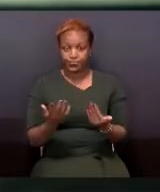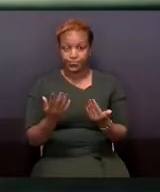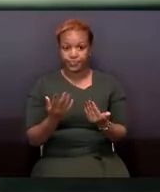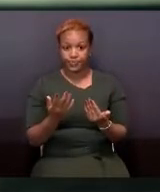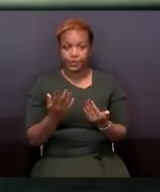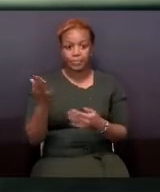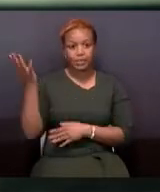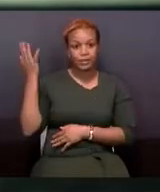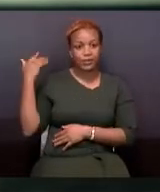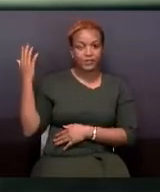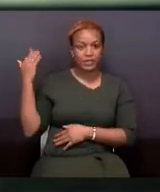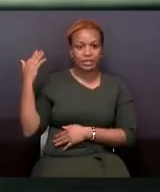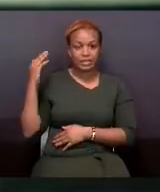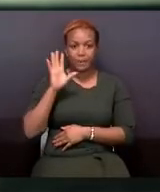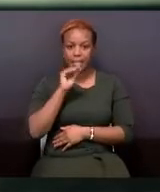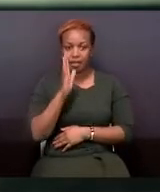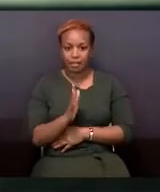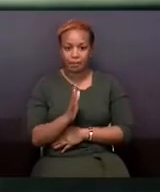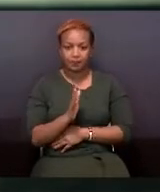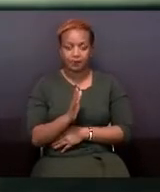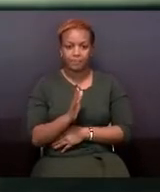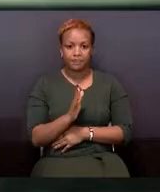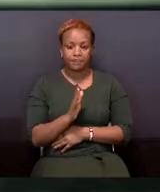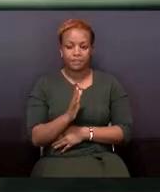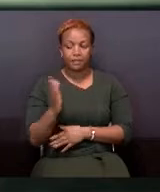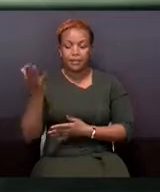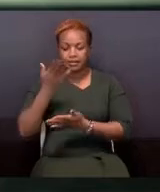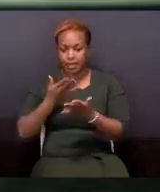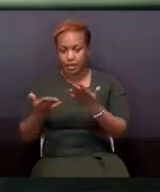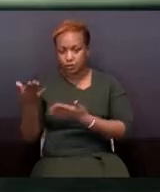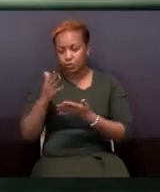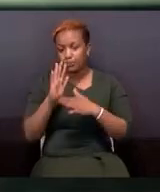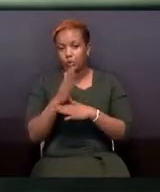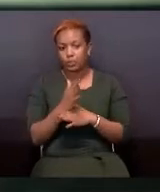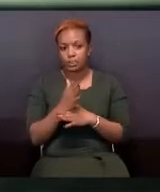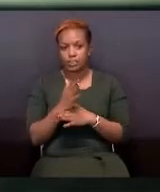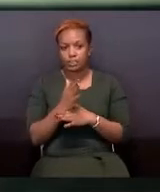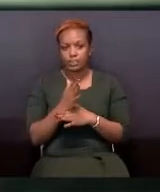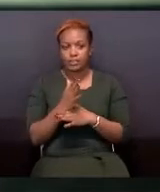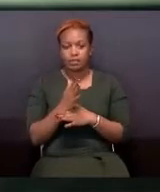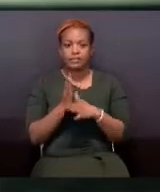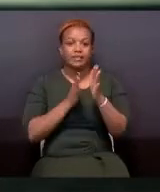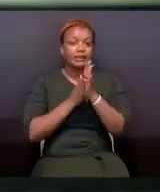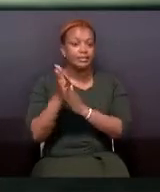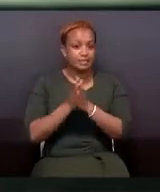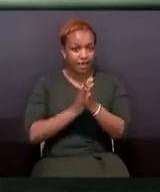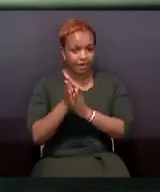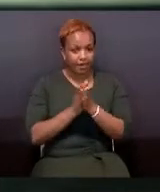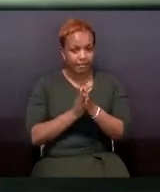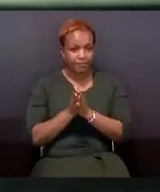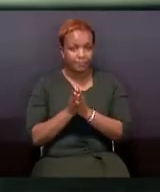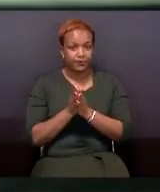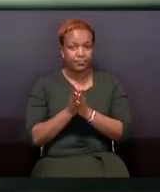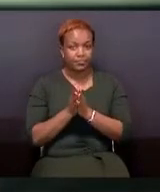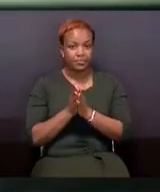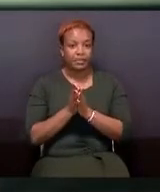the previous speakers. So the interaction between the desire, the drive,